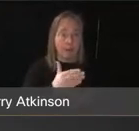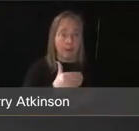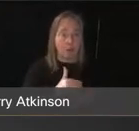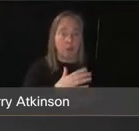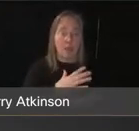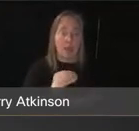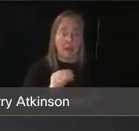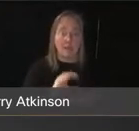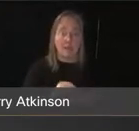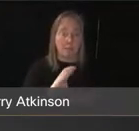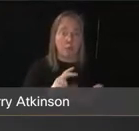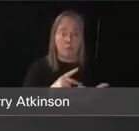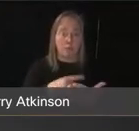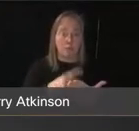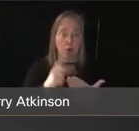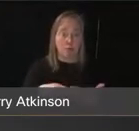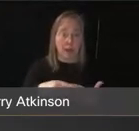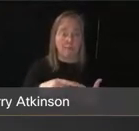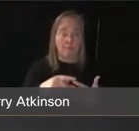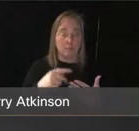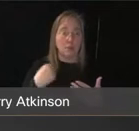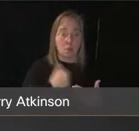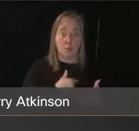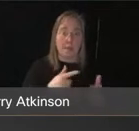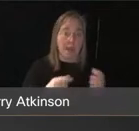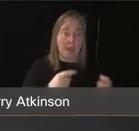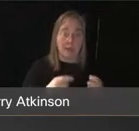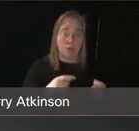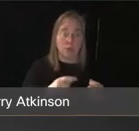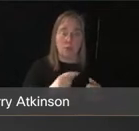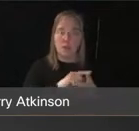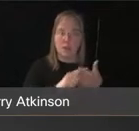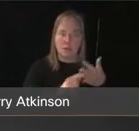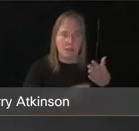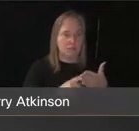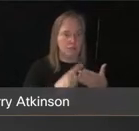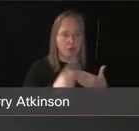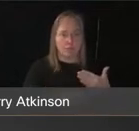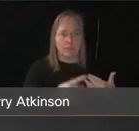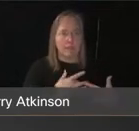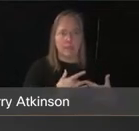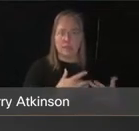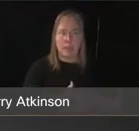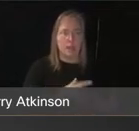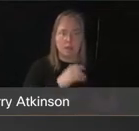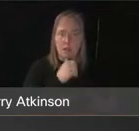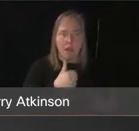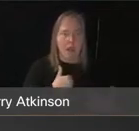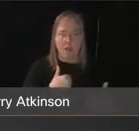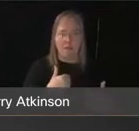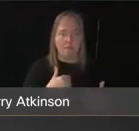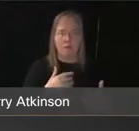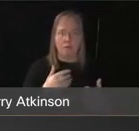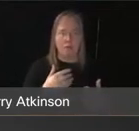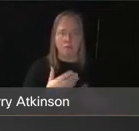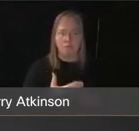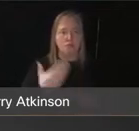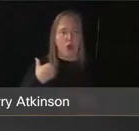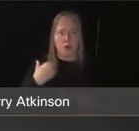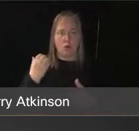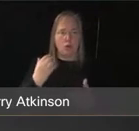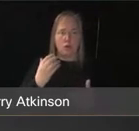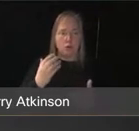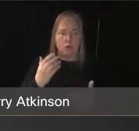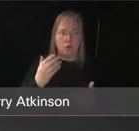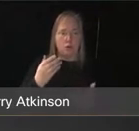the capital programs that we manage, these are programs that typically do not have any prior appropriations remaining at the